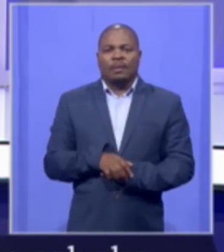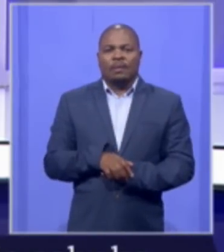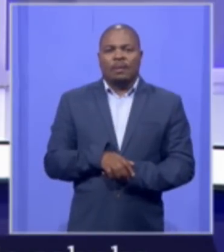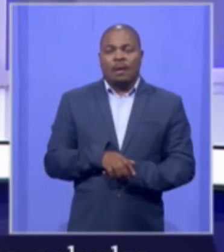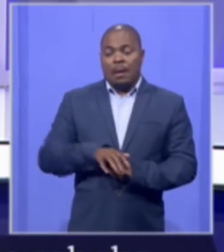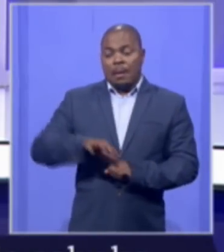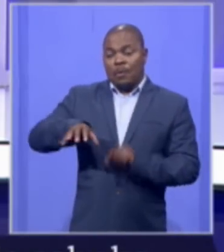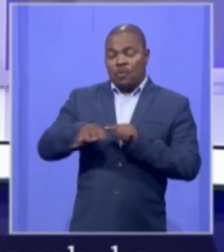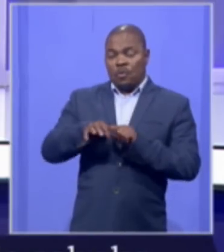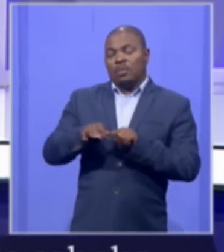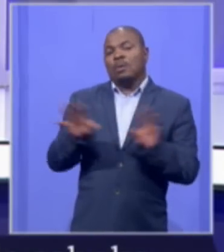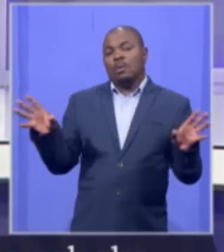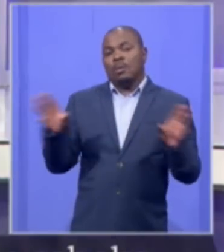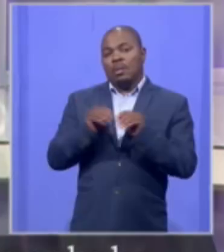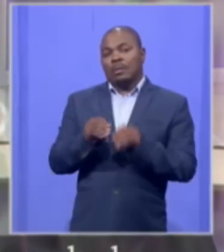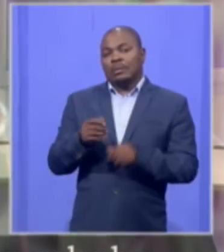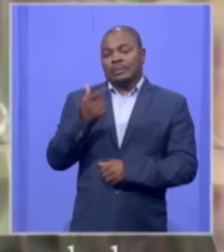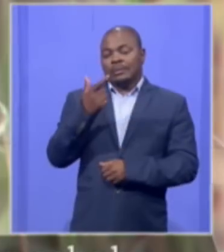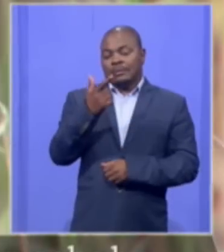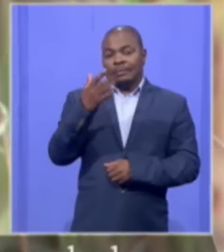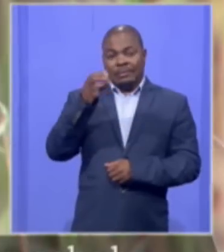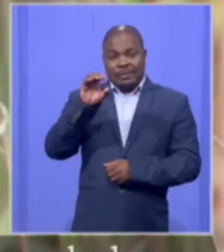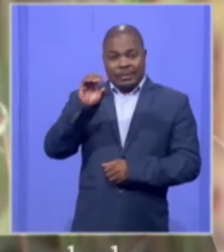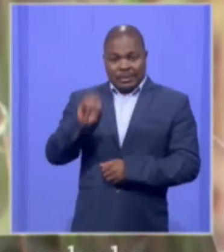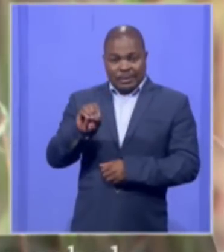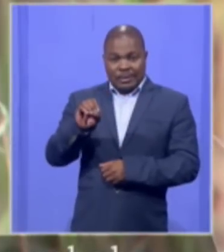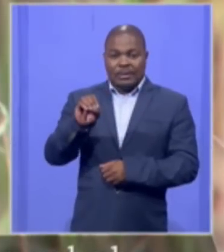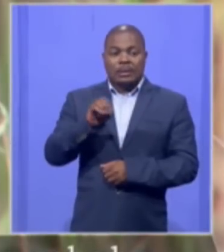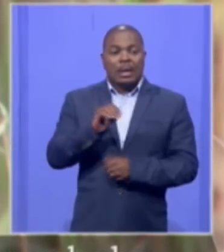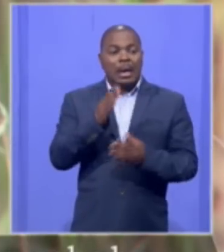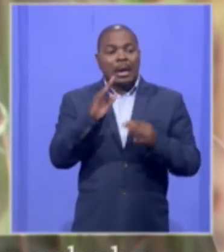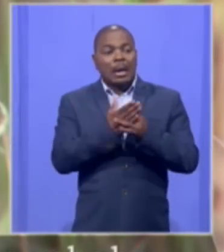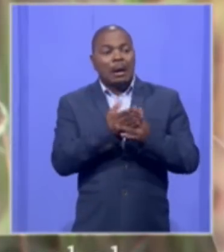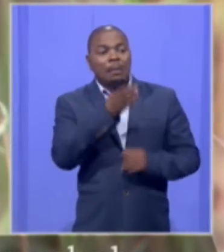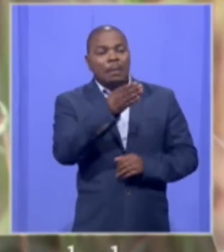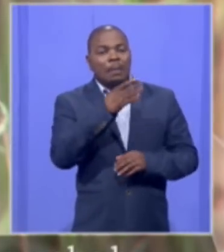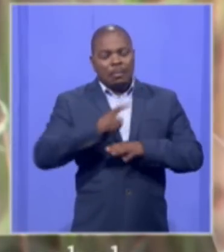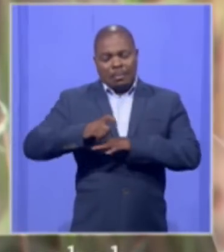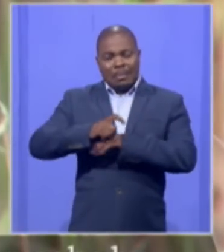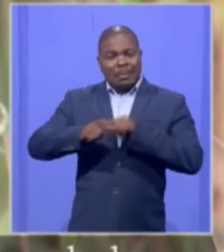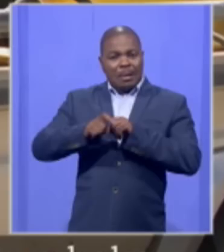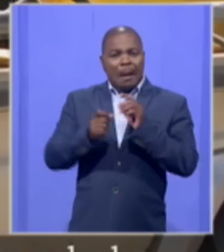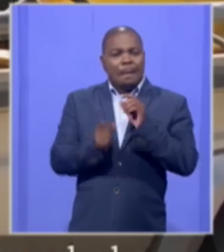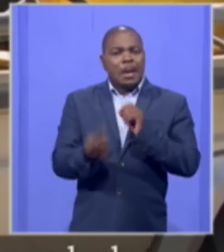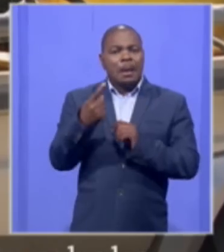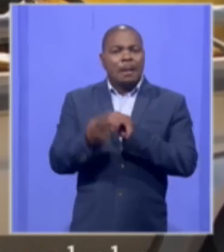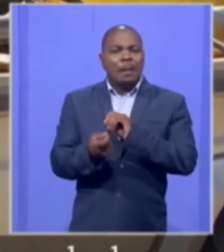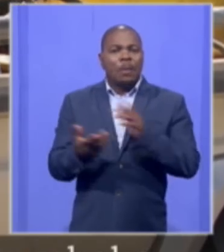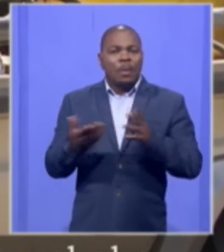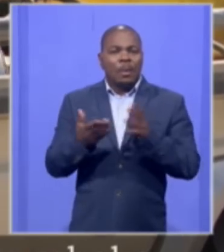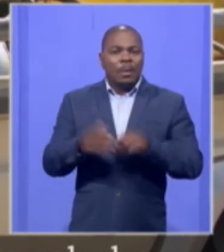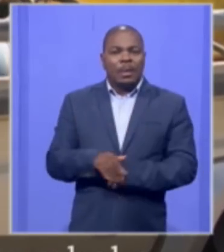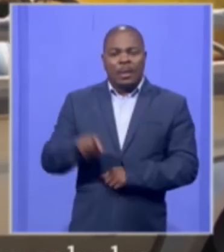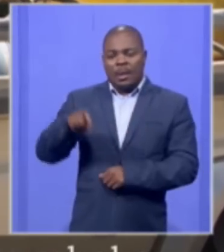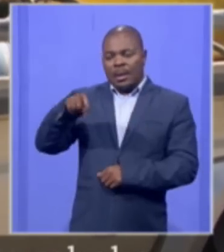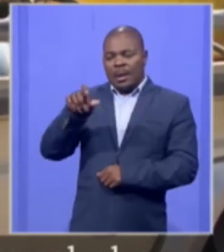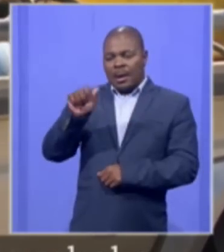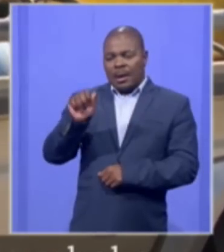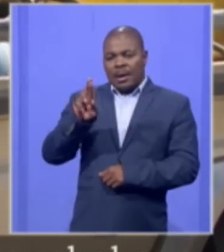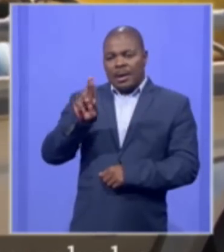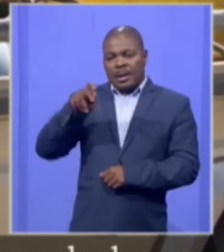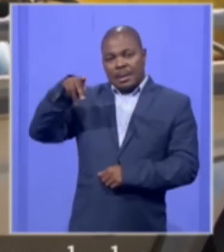Province na le dipego tše 70 tša go phulega ga mohuta wa seboko ka seleteng sa Karibe